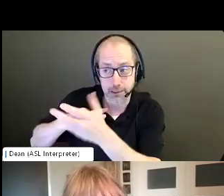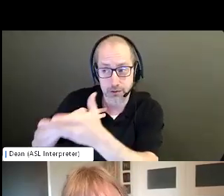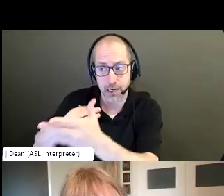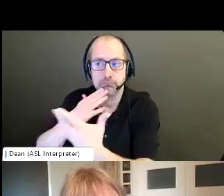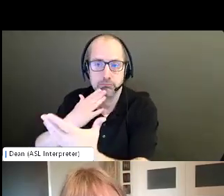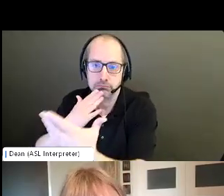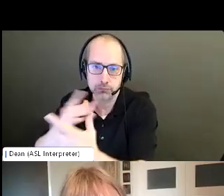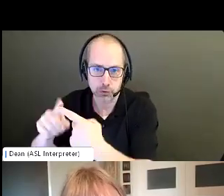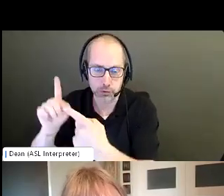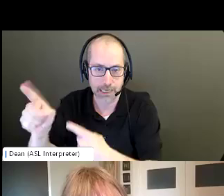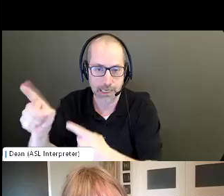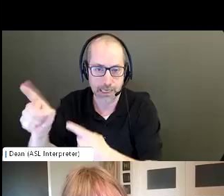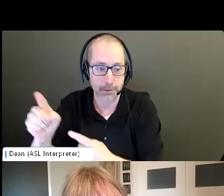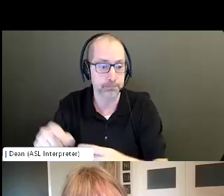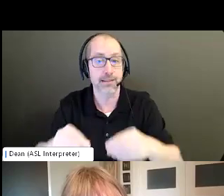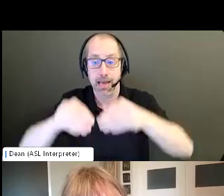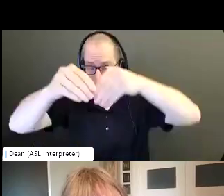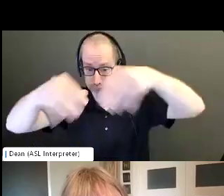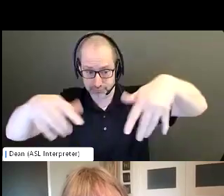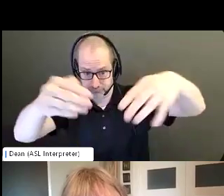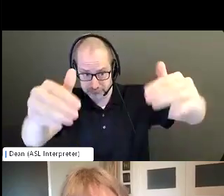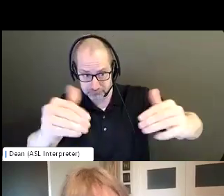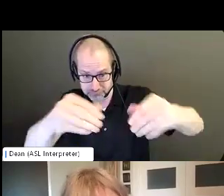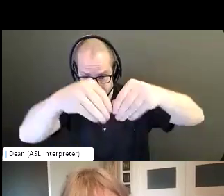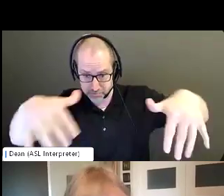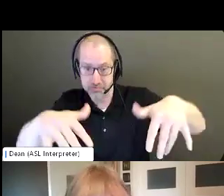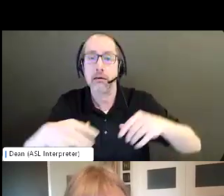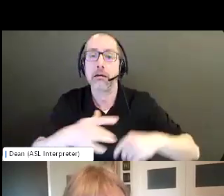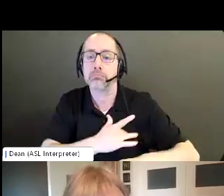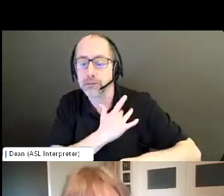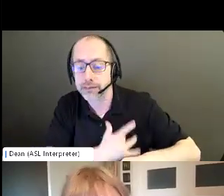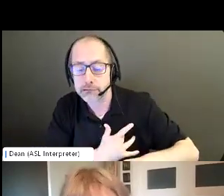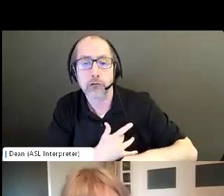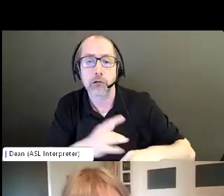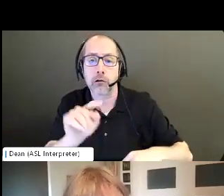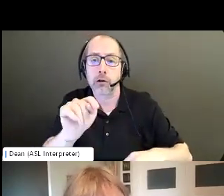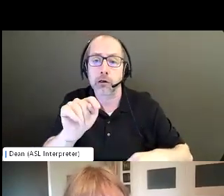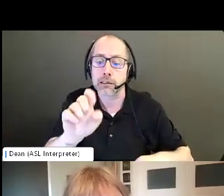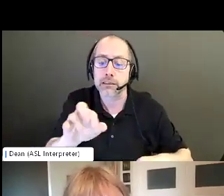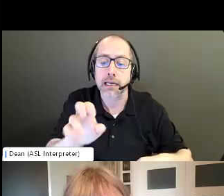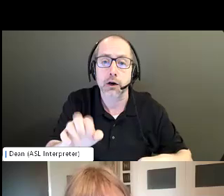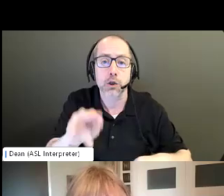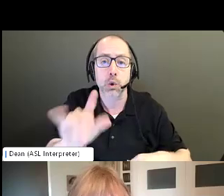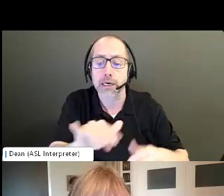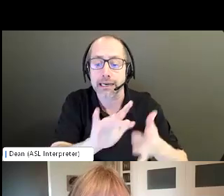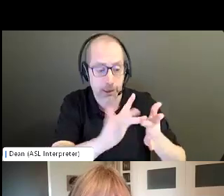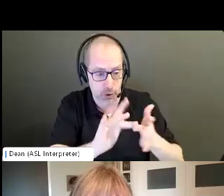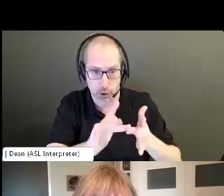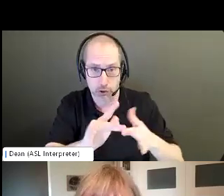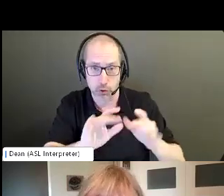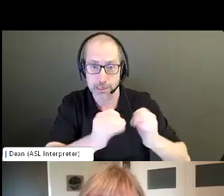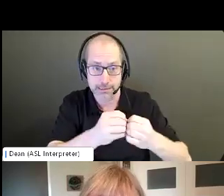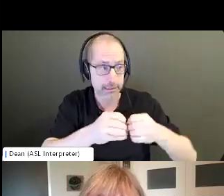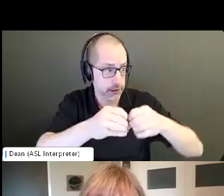all the provincial and territorial networks that are on this call today that you're going to have a chance to hear from.